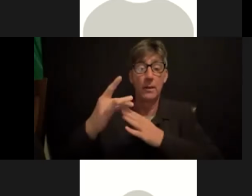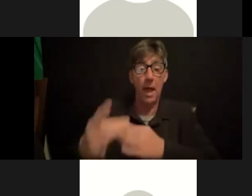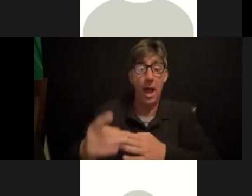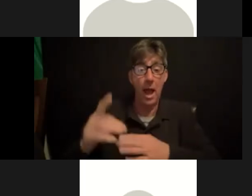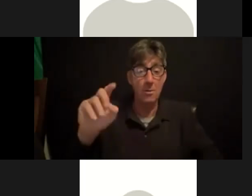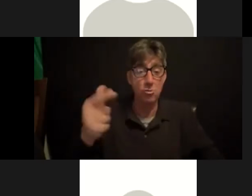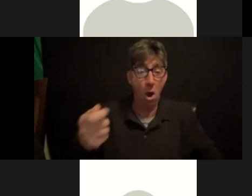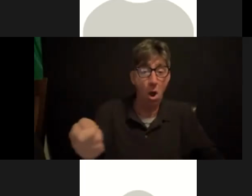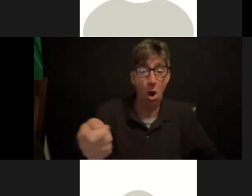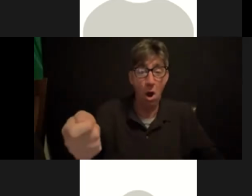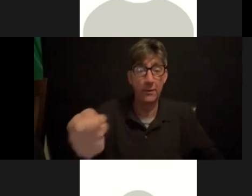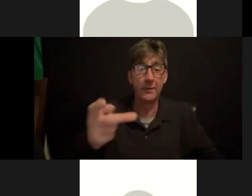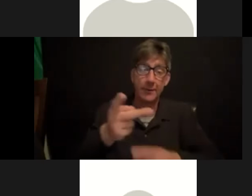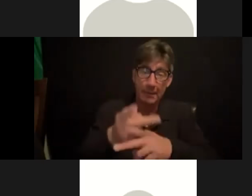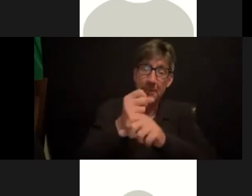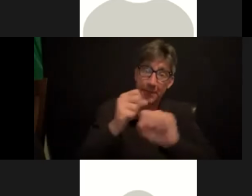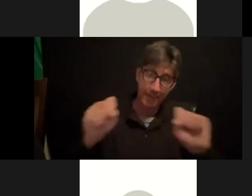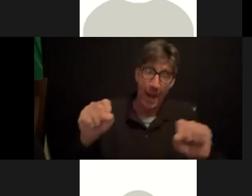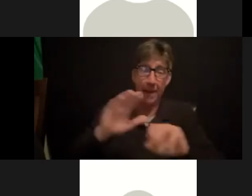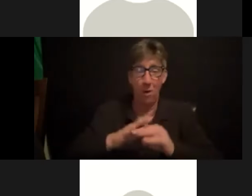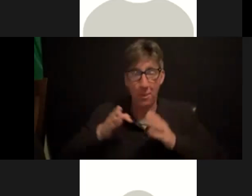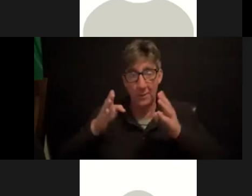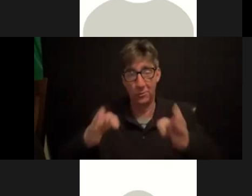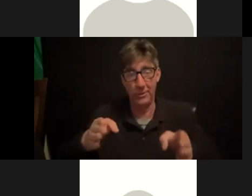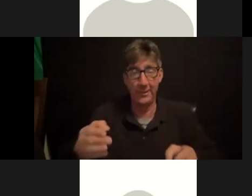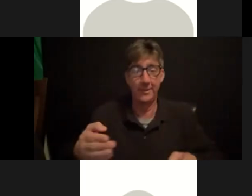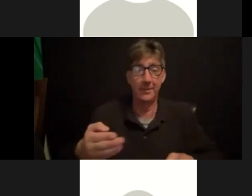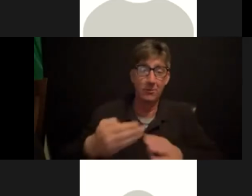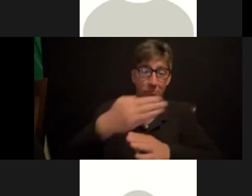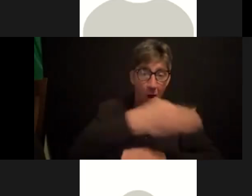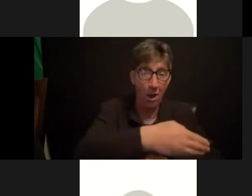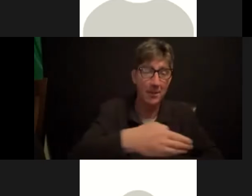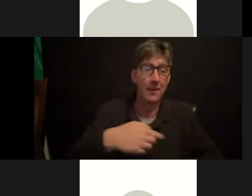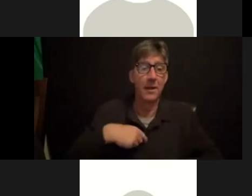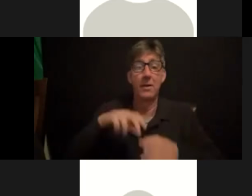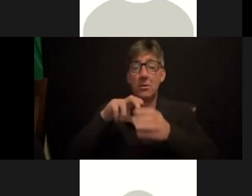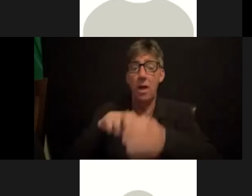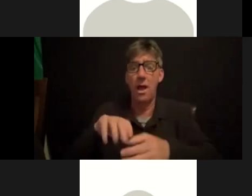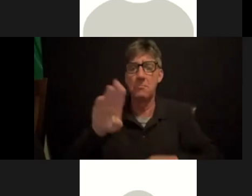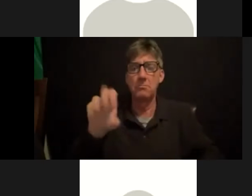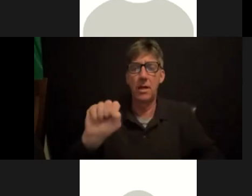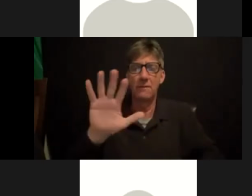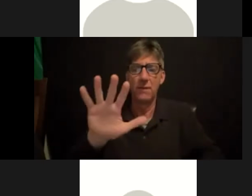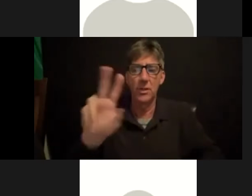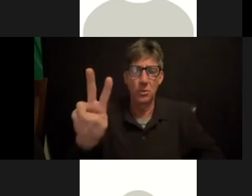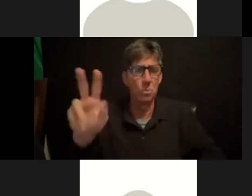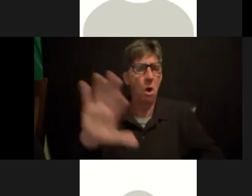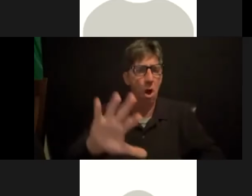streets and cross safely. And I have been a rider of Bus 52 off and on over the